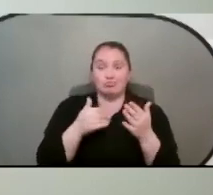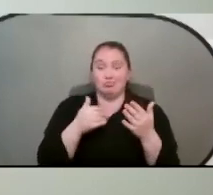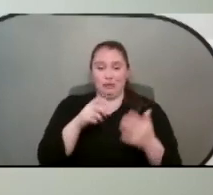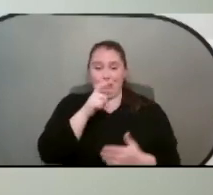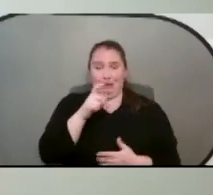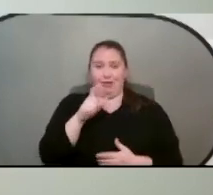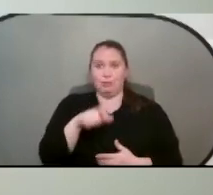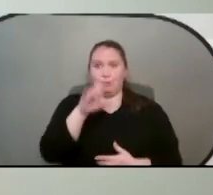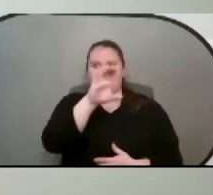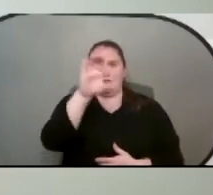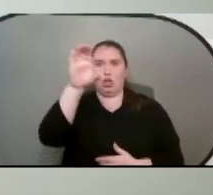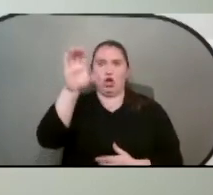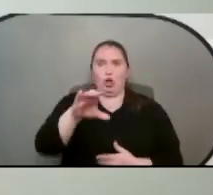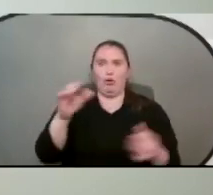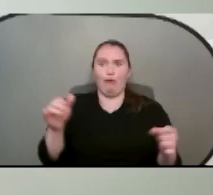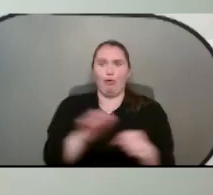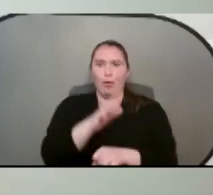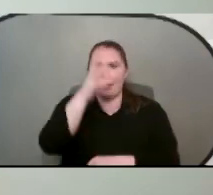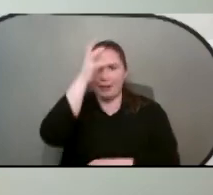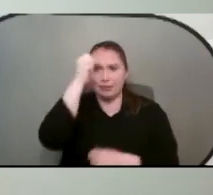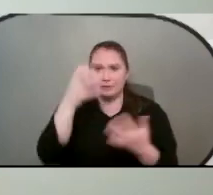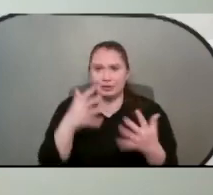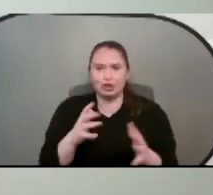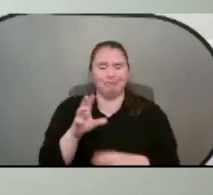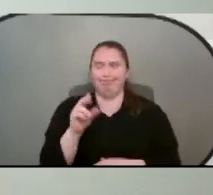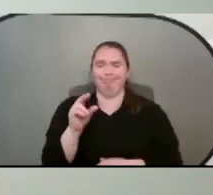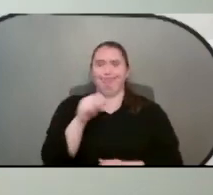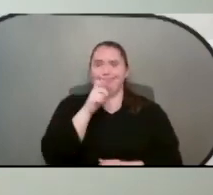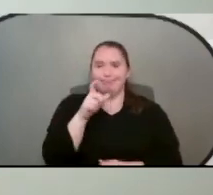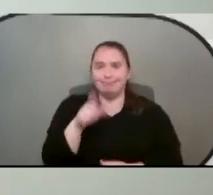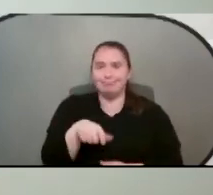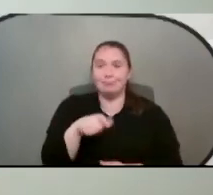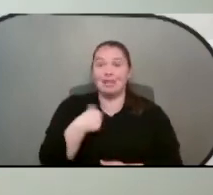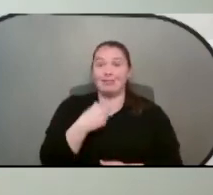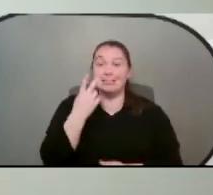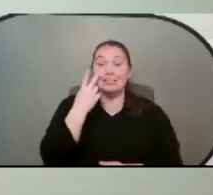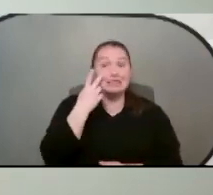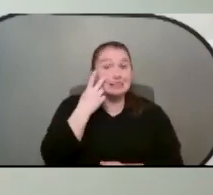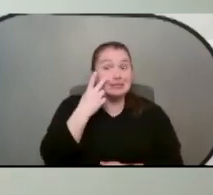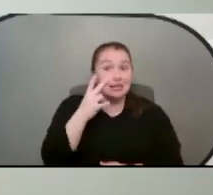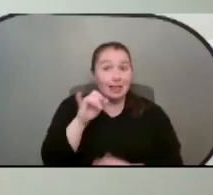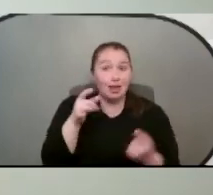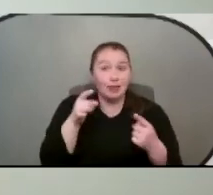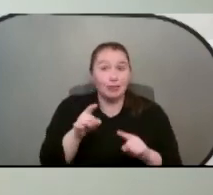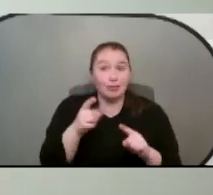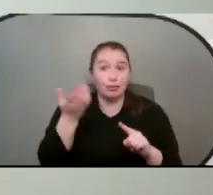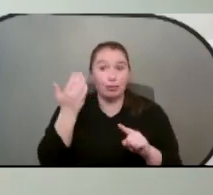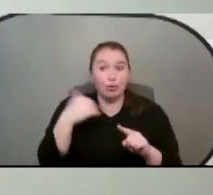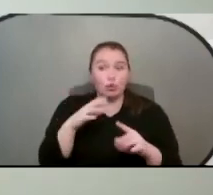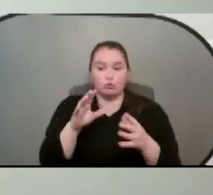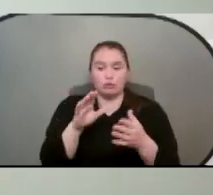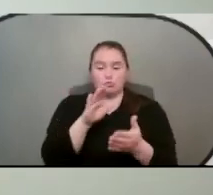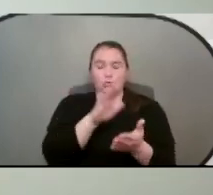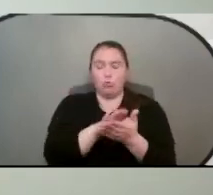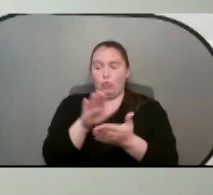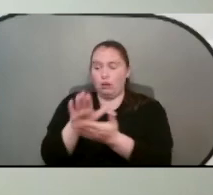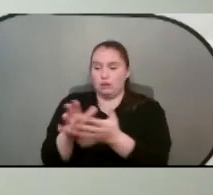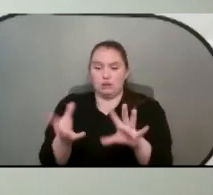It can be manageable. And that's, I have seen that happen before when schools were consolidated and